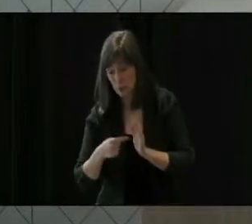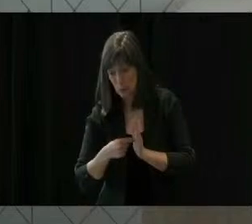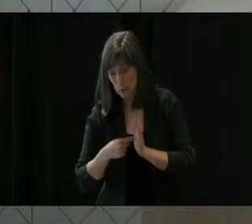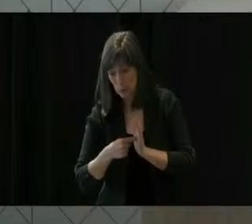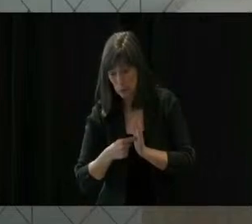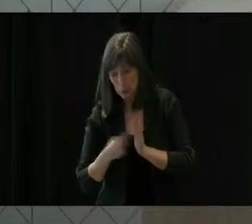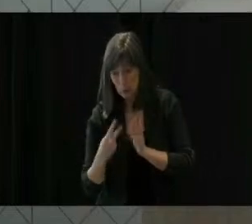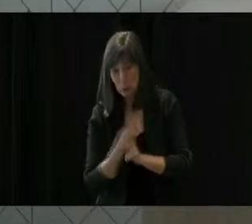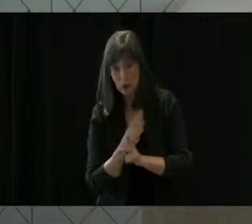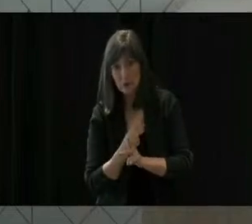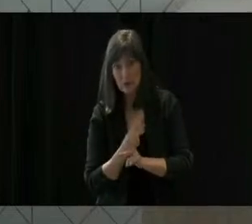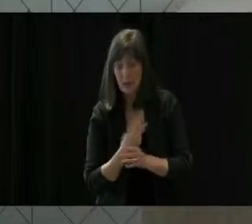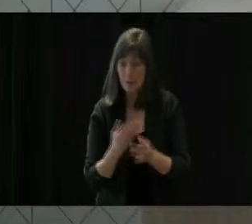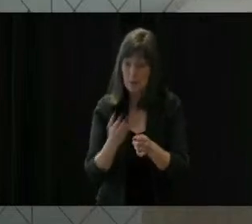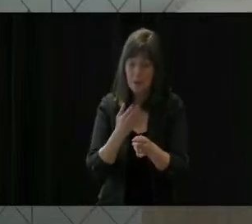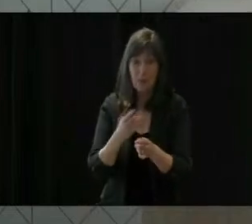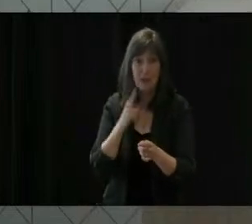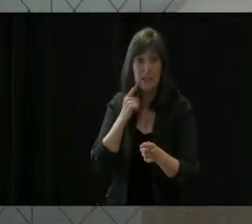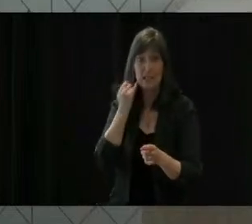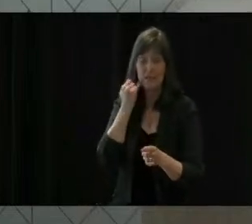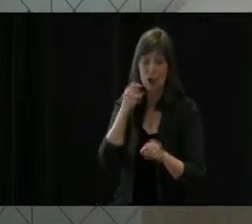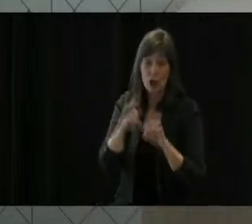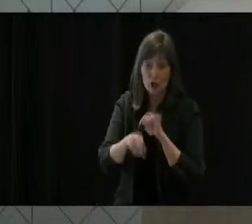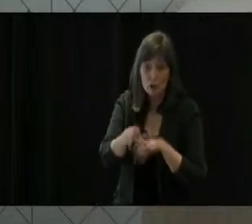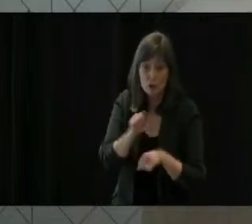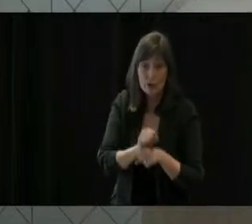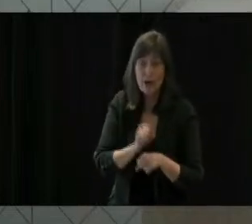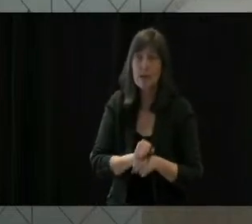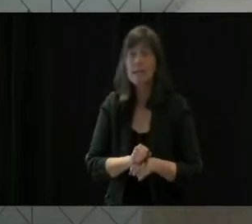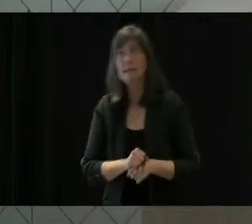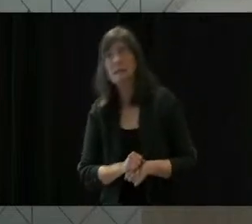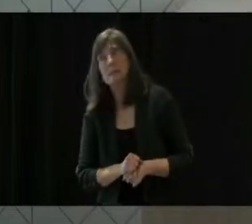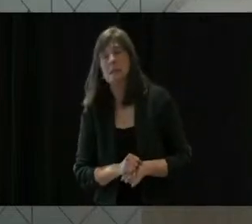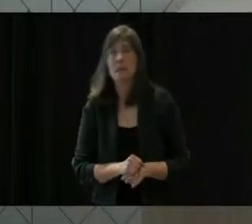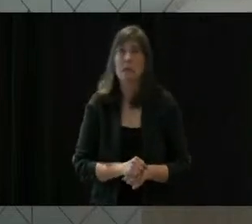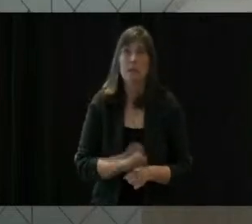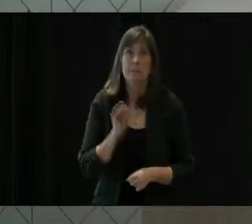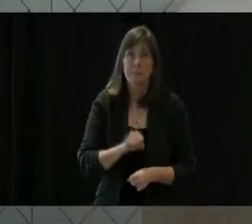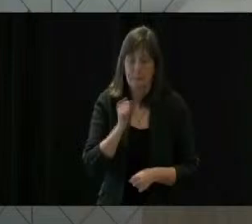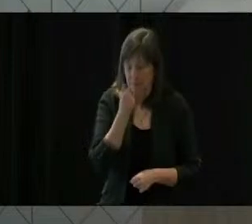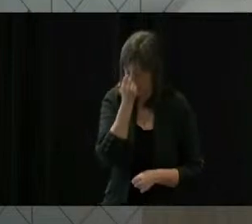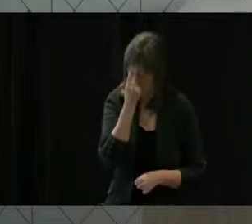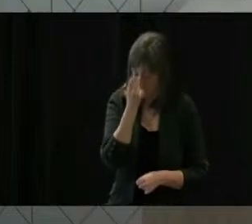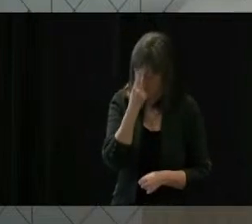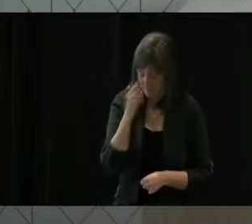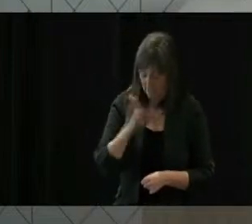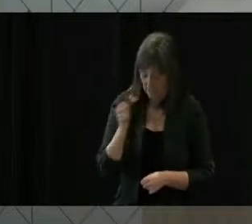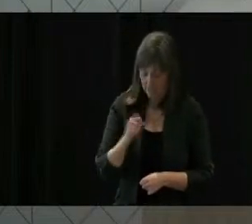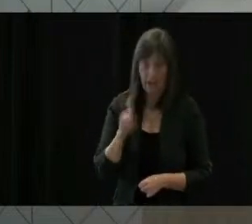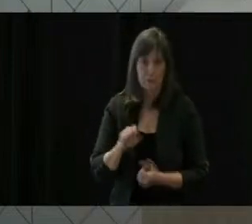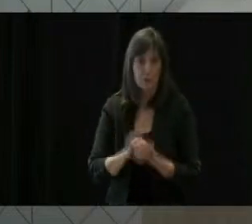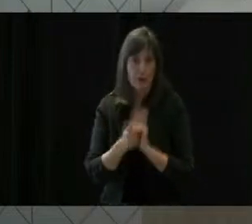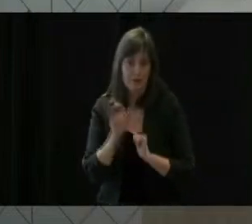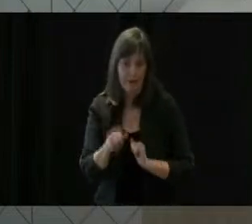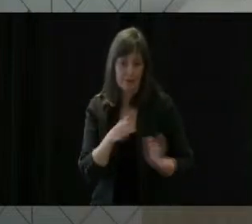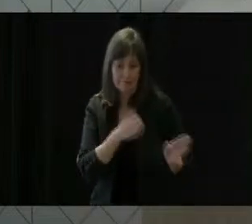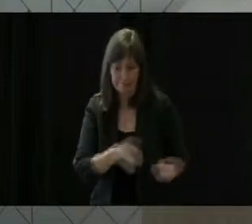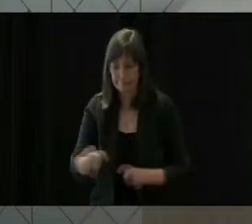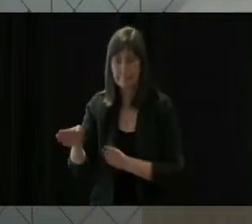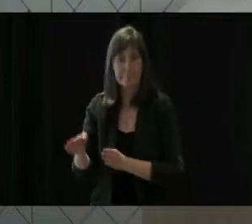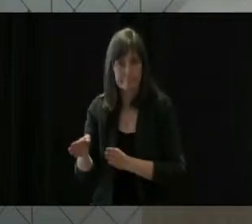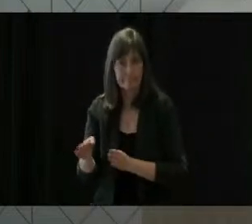Even you might be big enough to say, yeah, I see that this has to change.